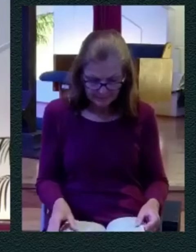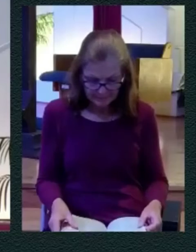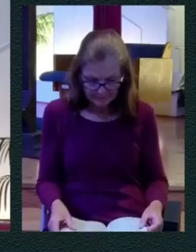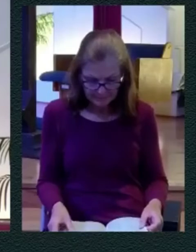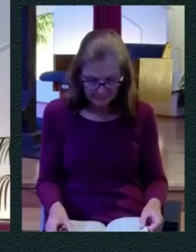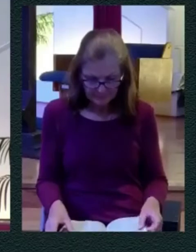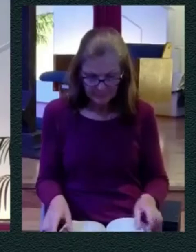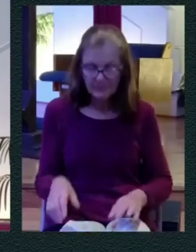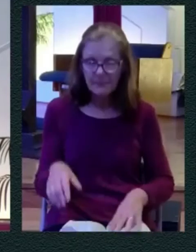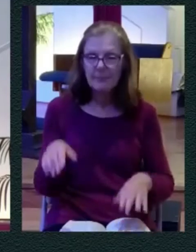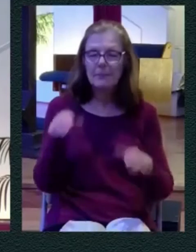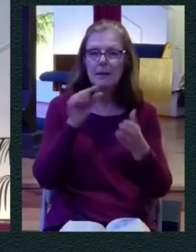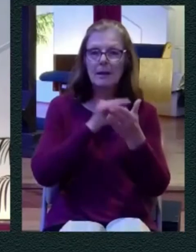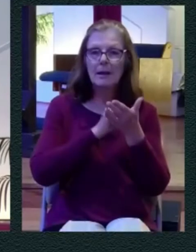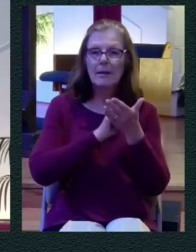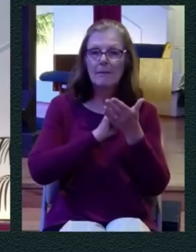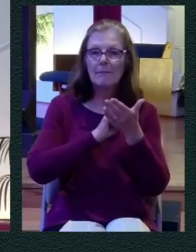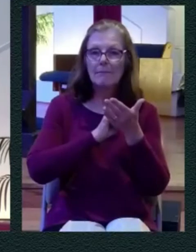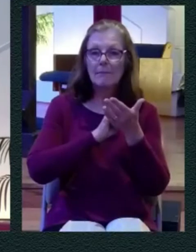Jeremiah 24, verse 10.